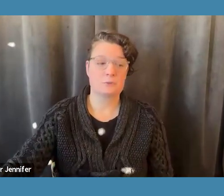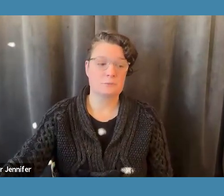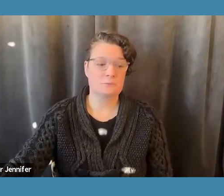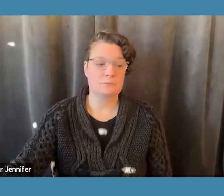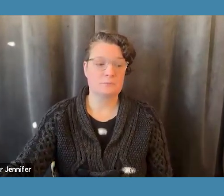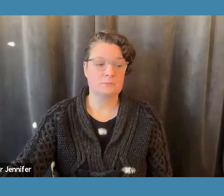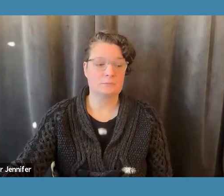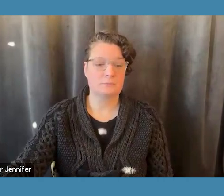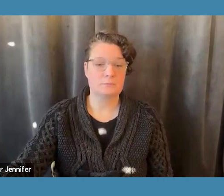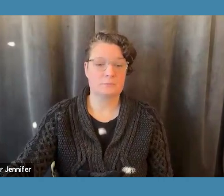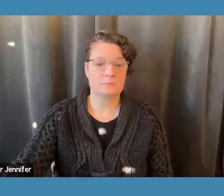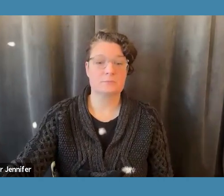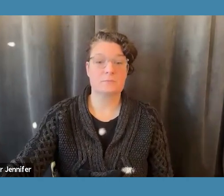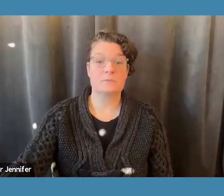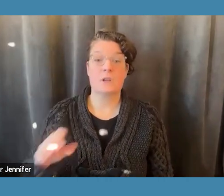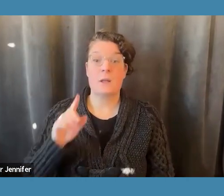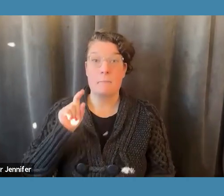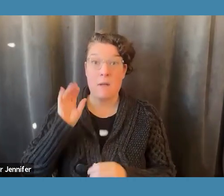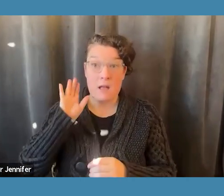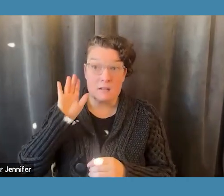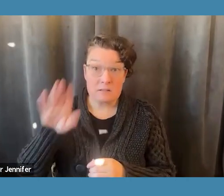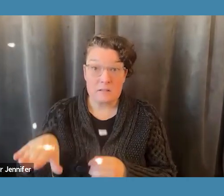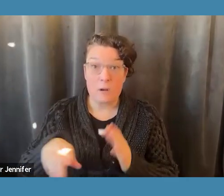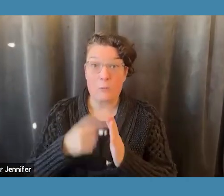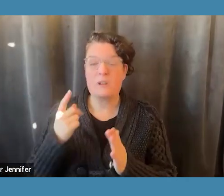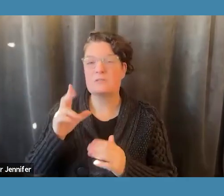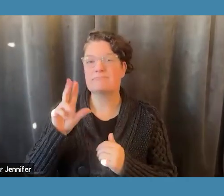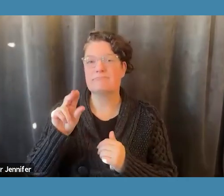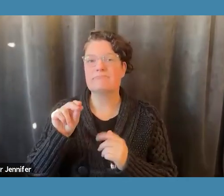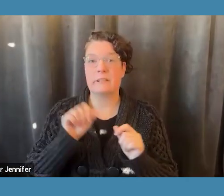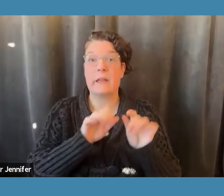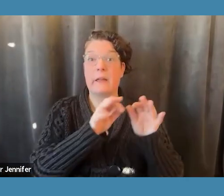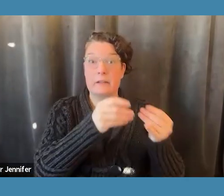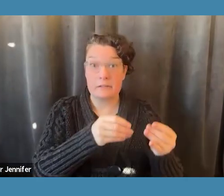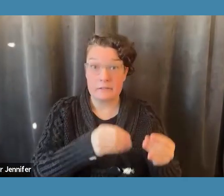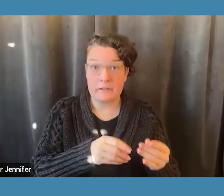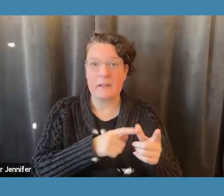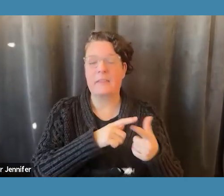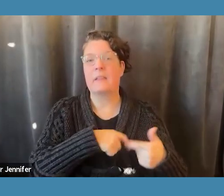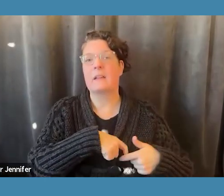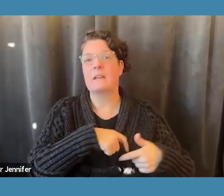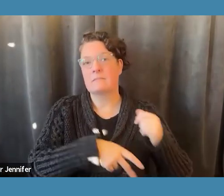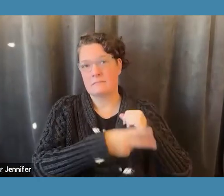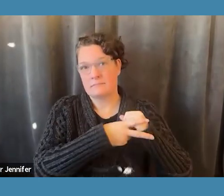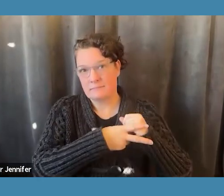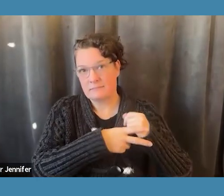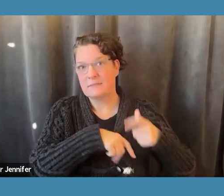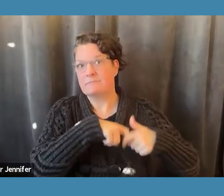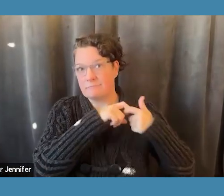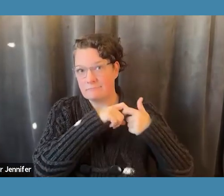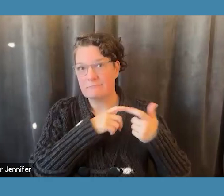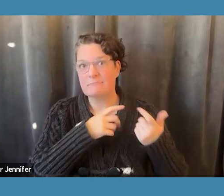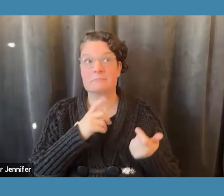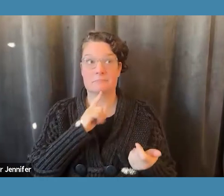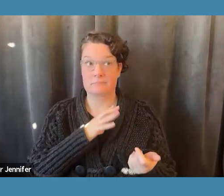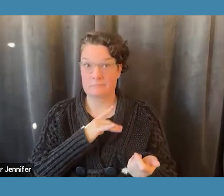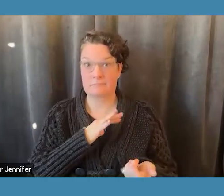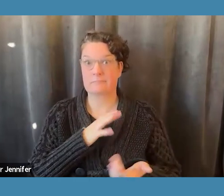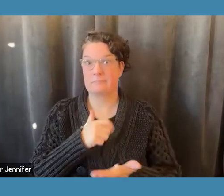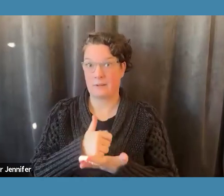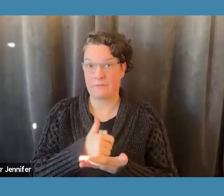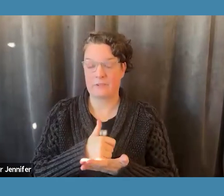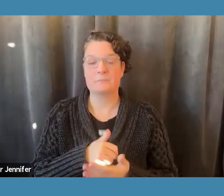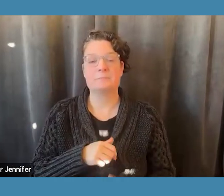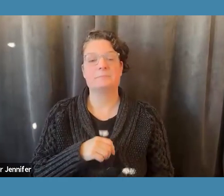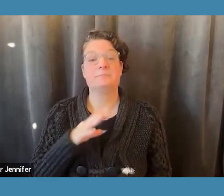So you can save your progress while you're doing that online application. You don't have to complete it all in one session, which is really helpful. And the